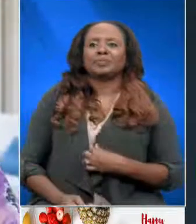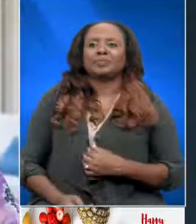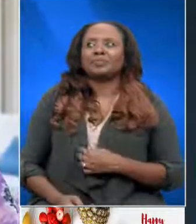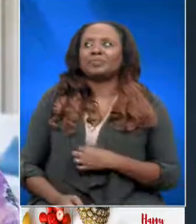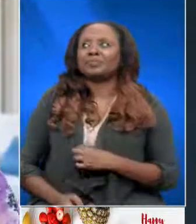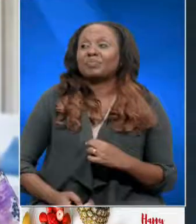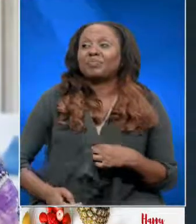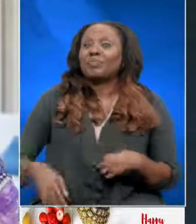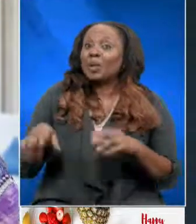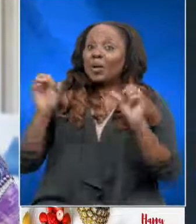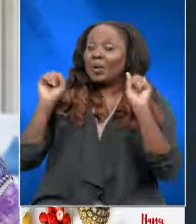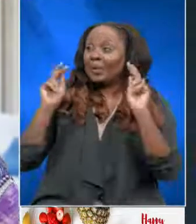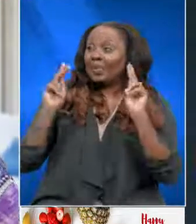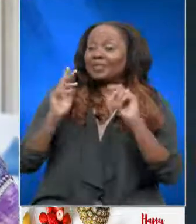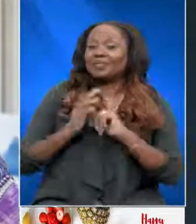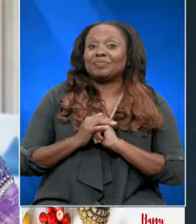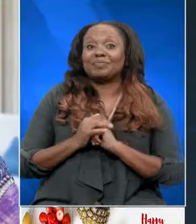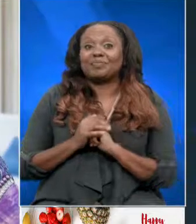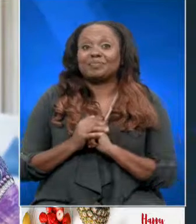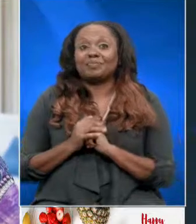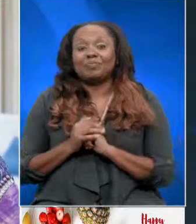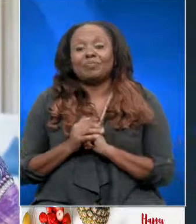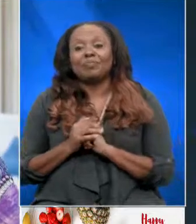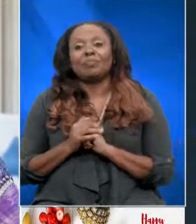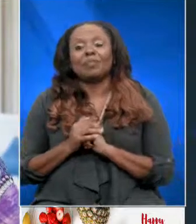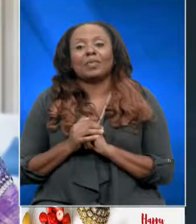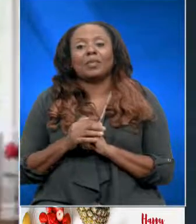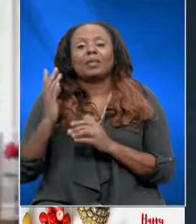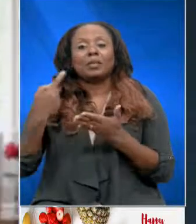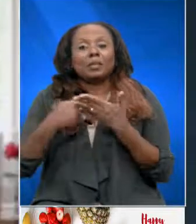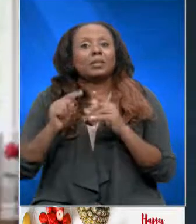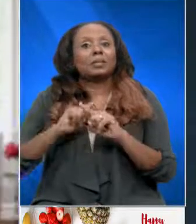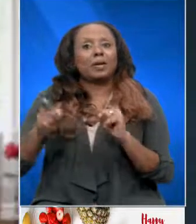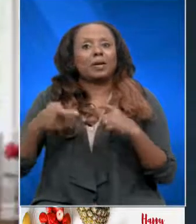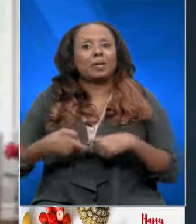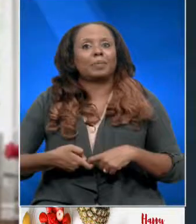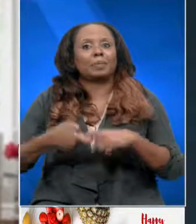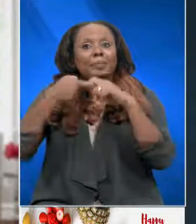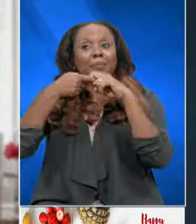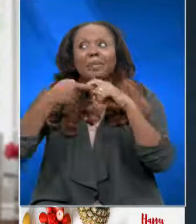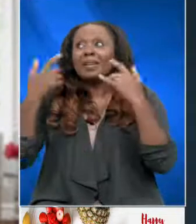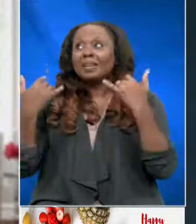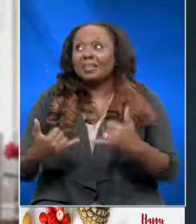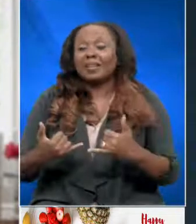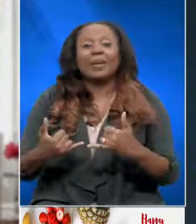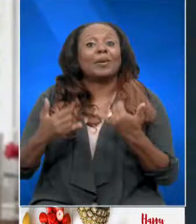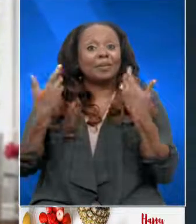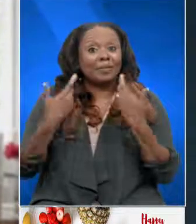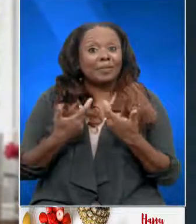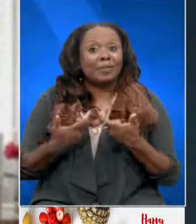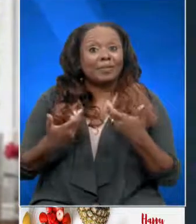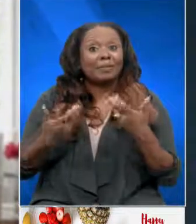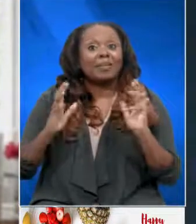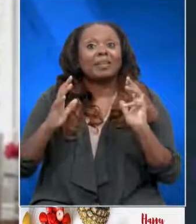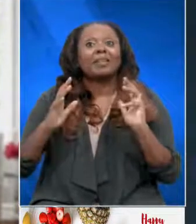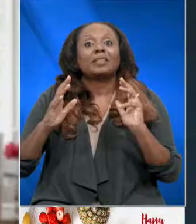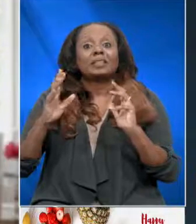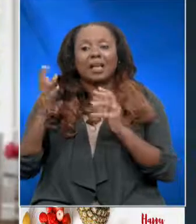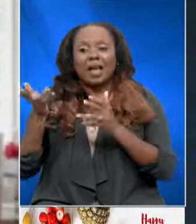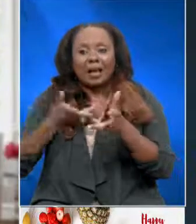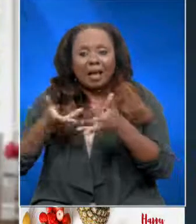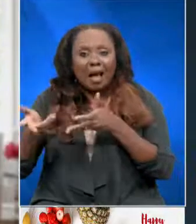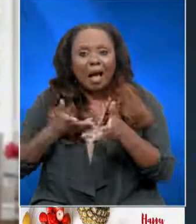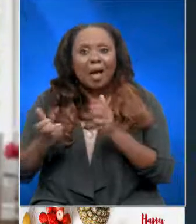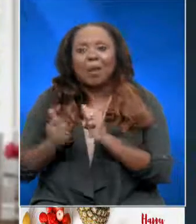Okay, well, we are going to do all of that after the break. We will chat with Marianne first, and then